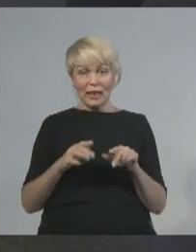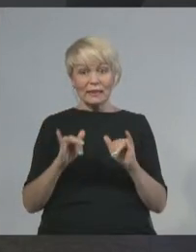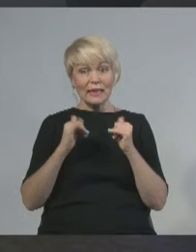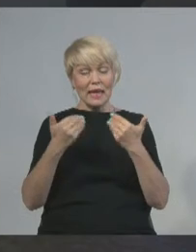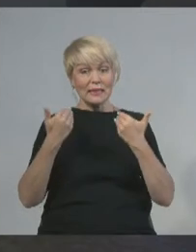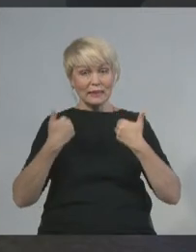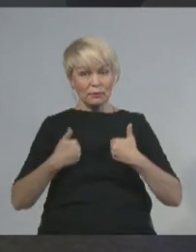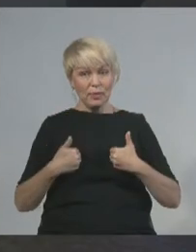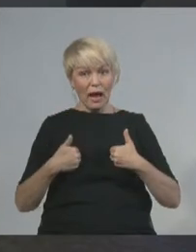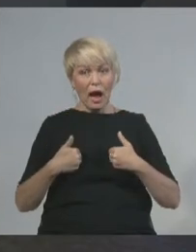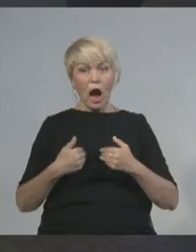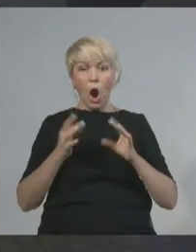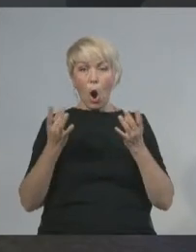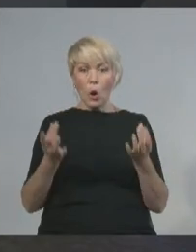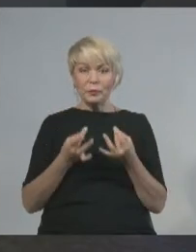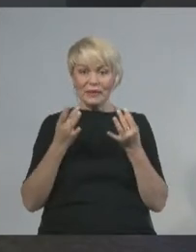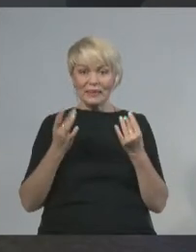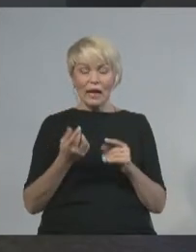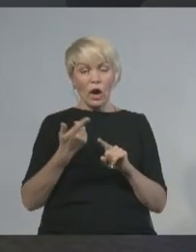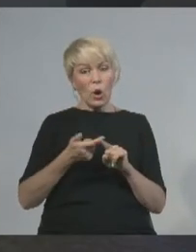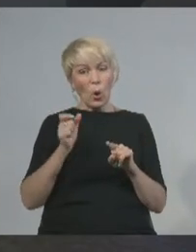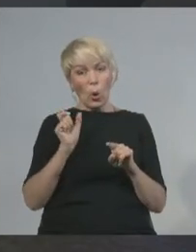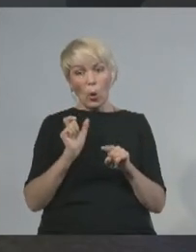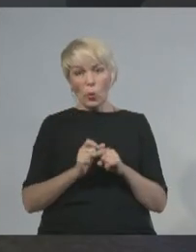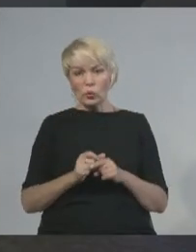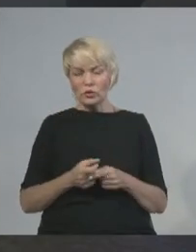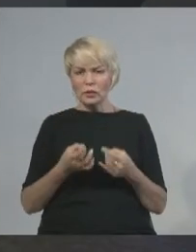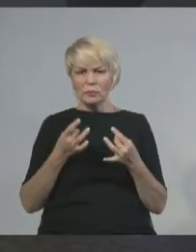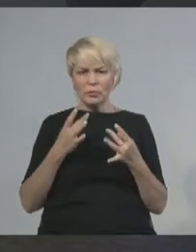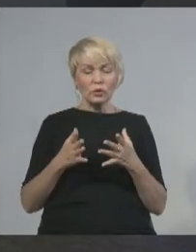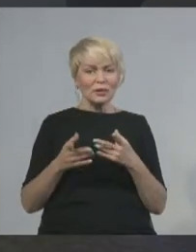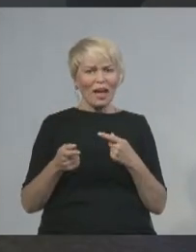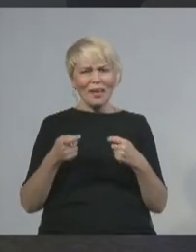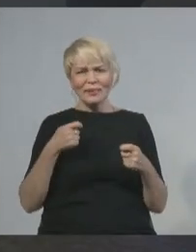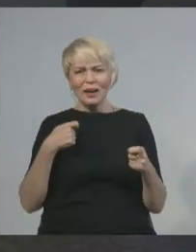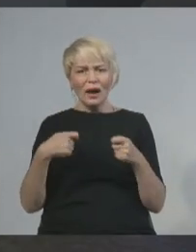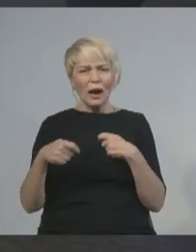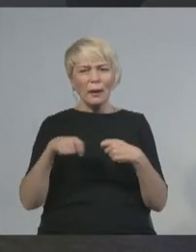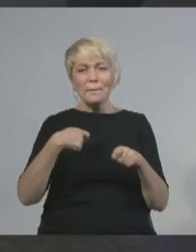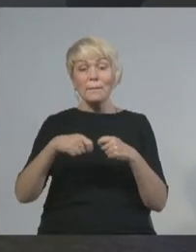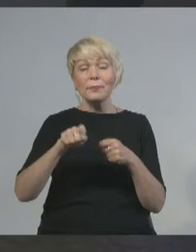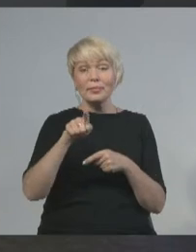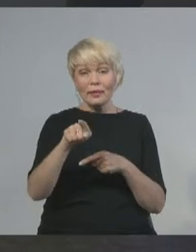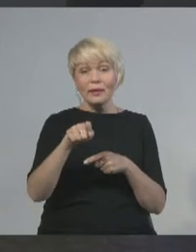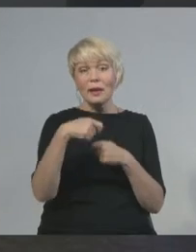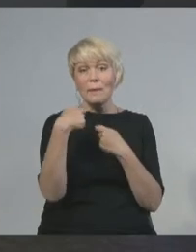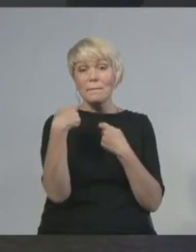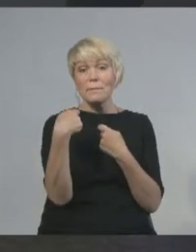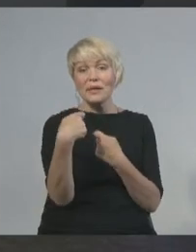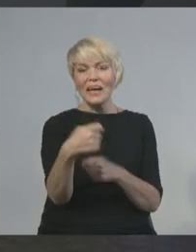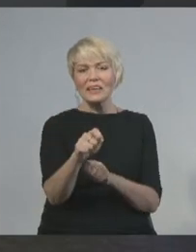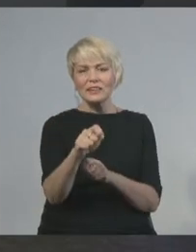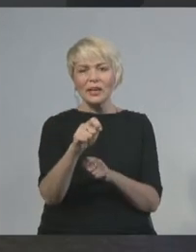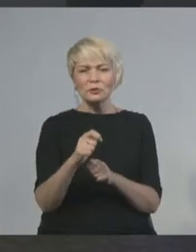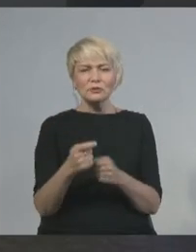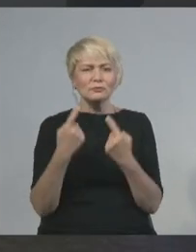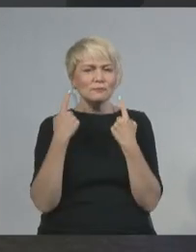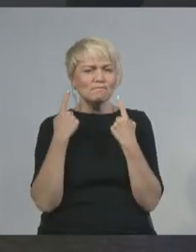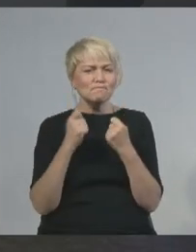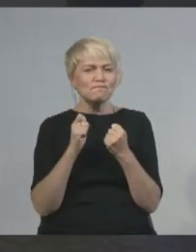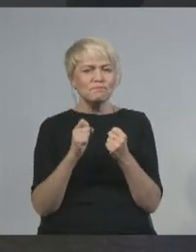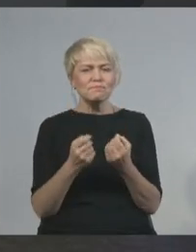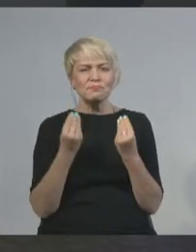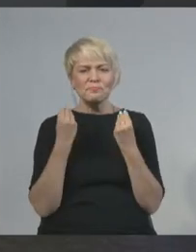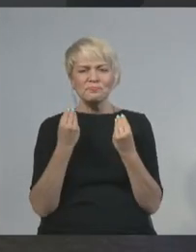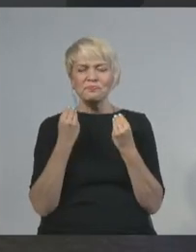they differ i explain it very simply pay well it's the media as a product you sell the